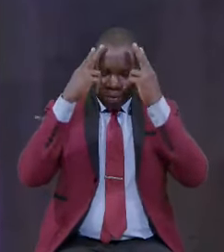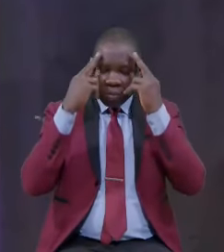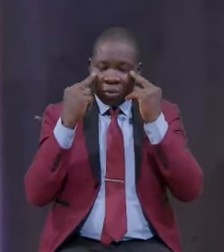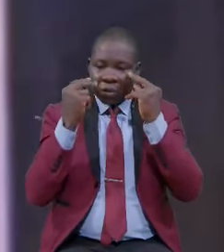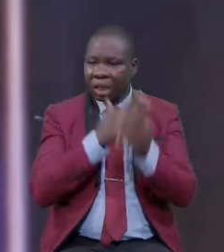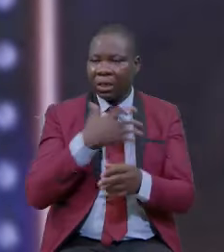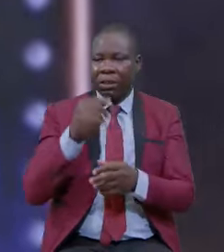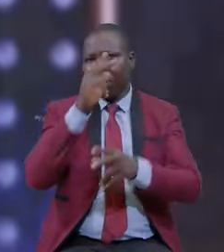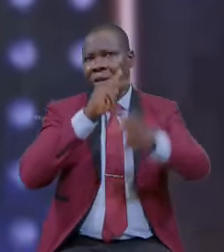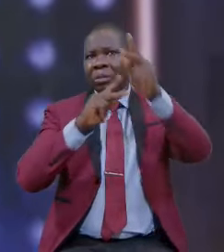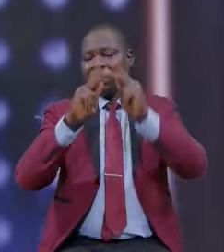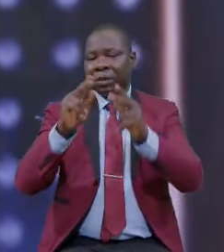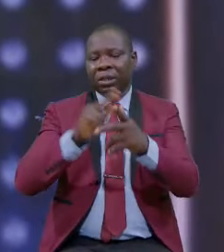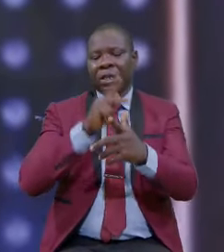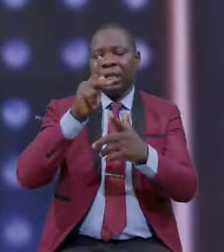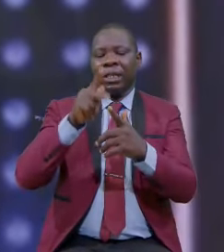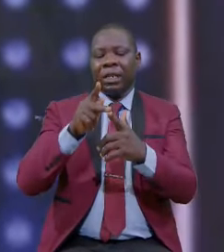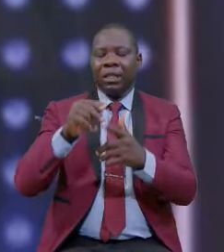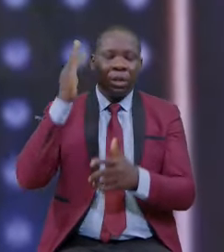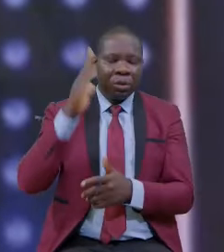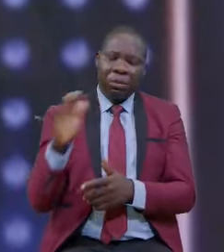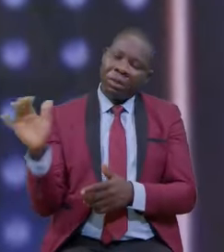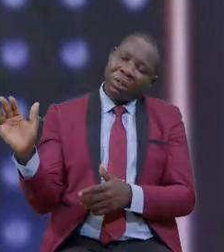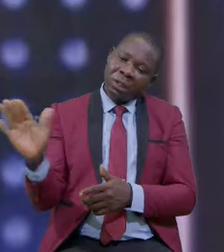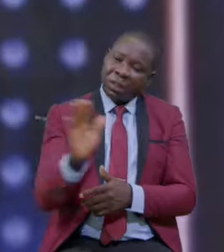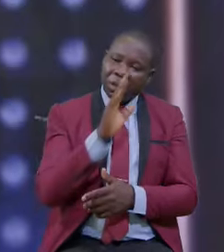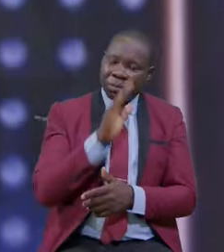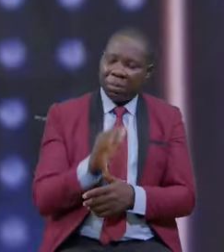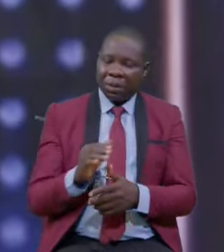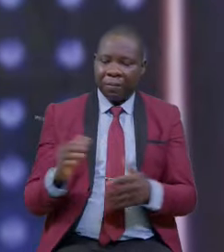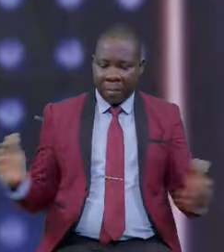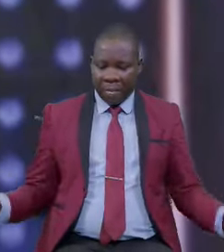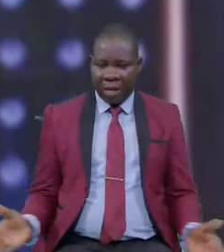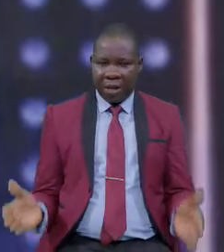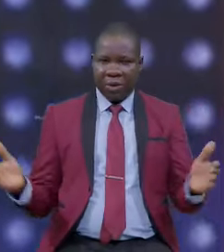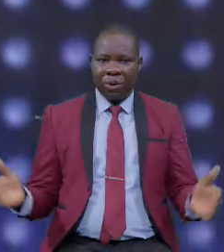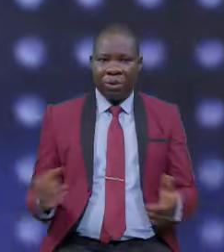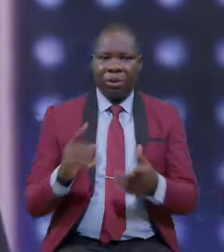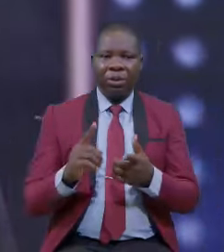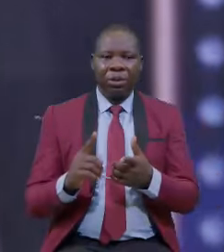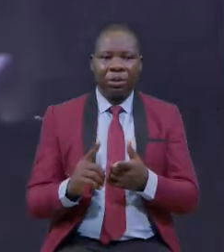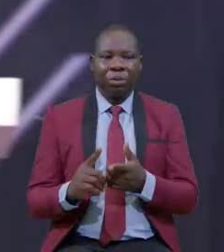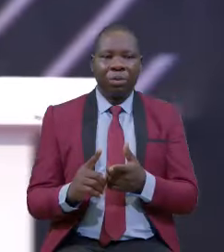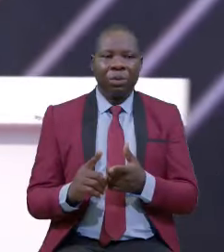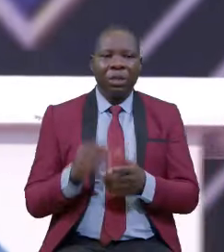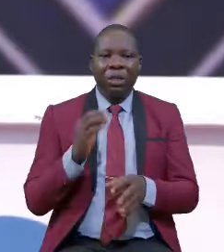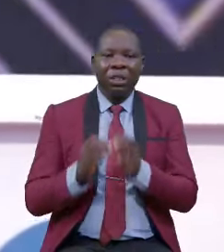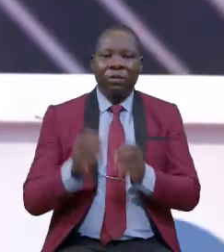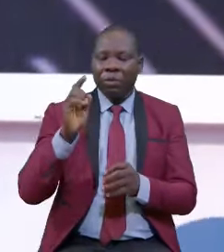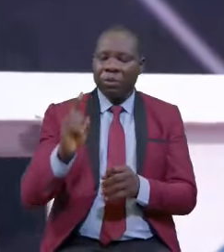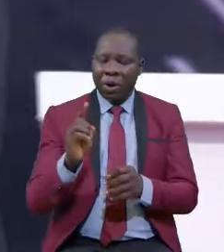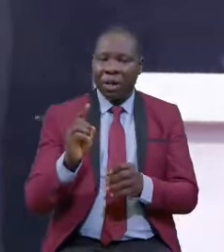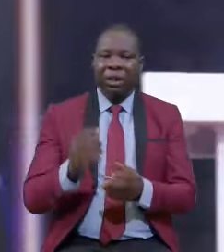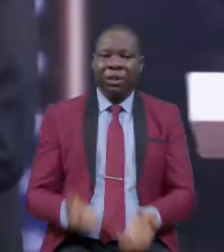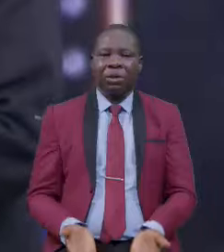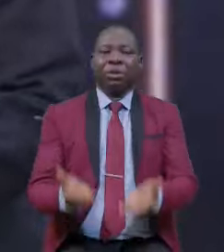be persuaded, though one rose from the dead. I know some people,